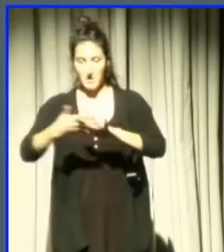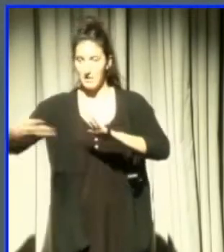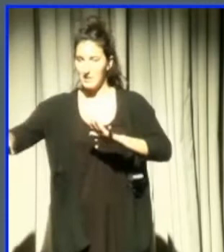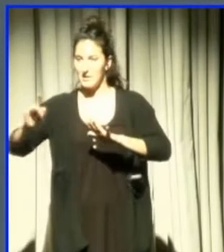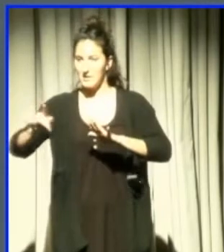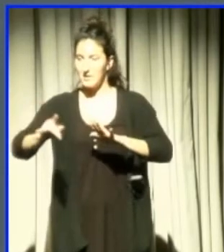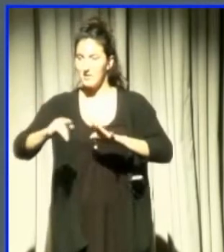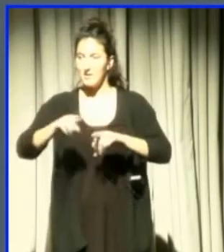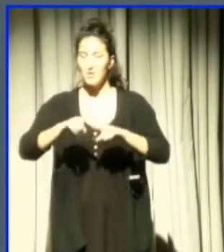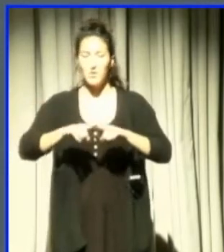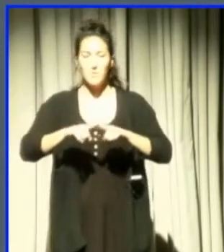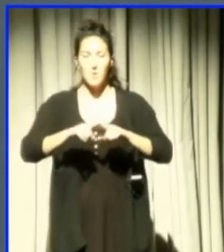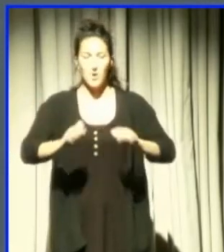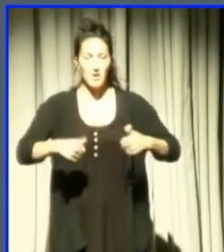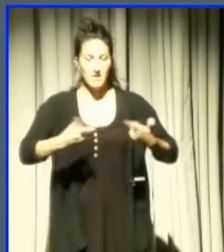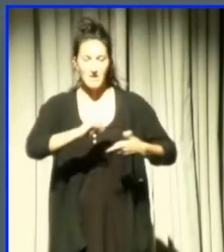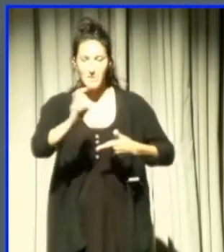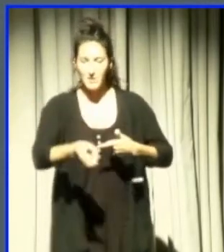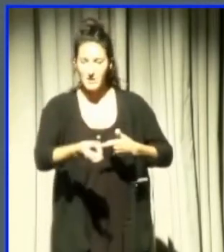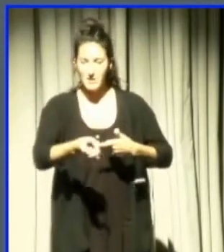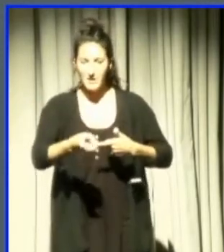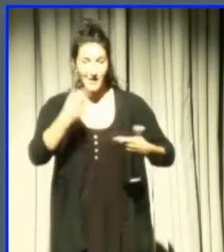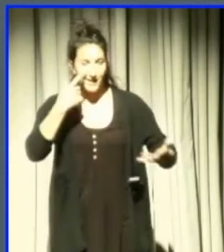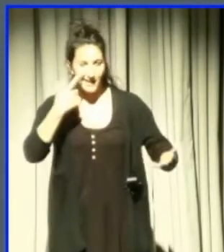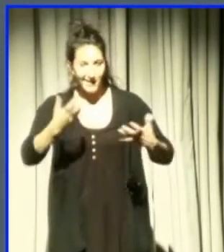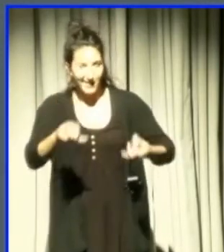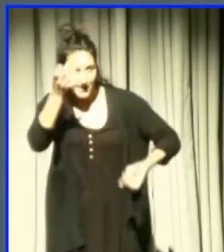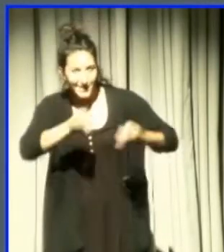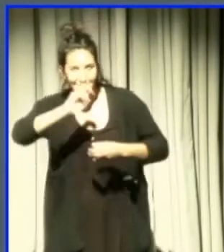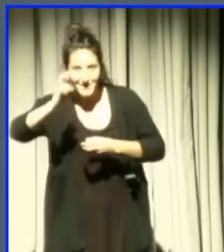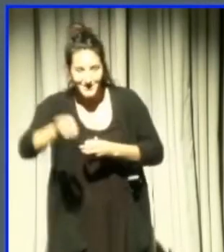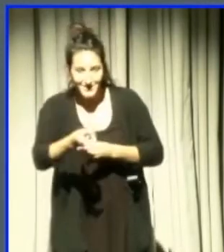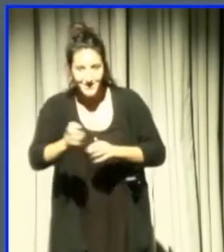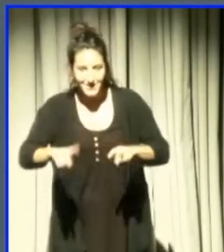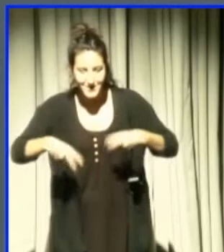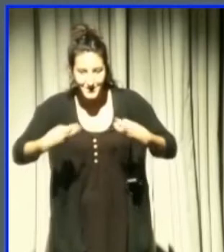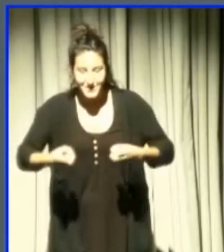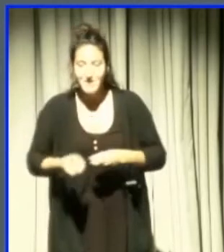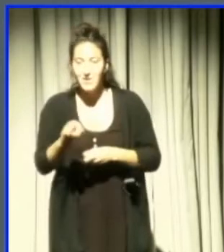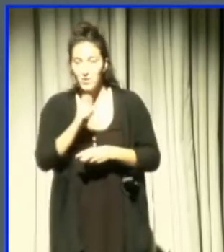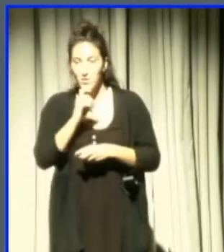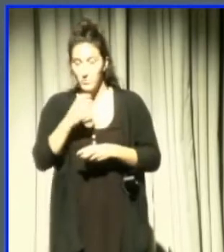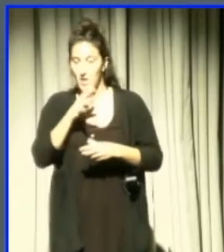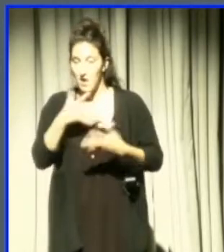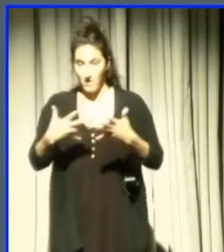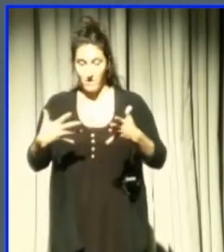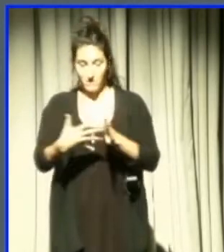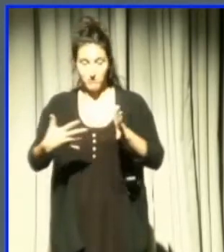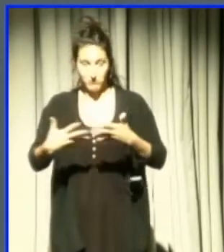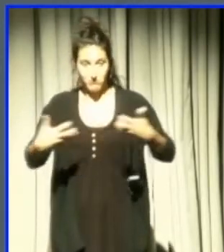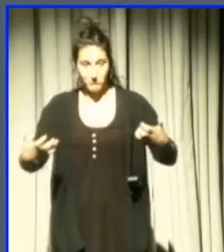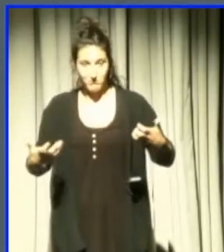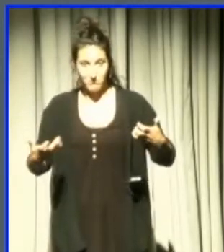creativity. And in discussing this analogy, I will showcase some of the AI that often is thought of